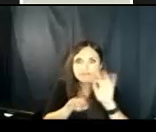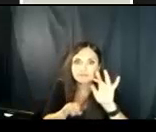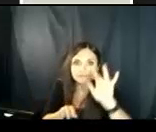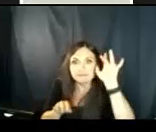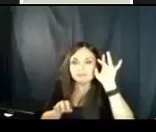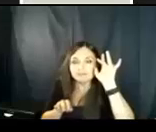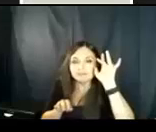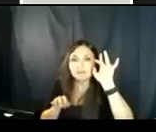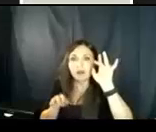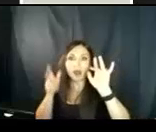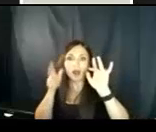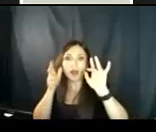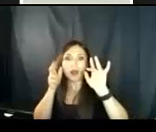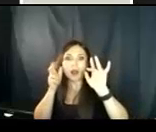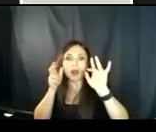and listen to her